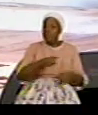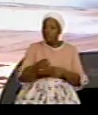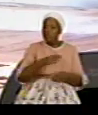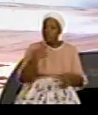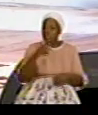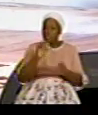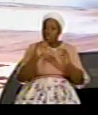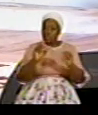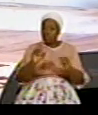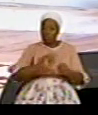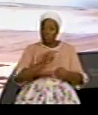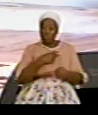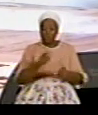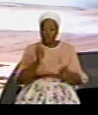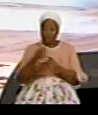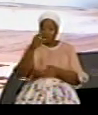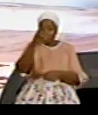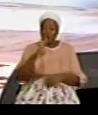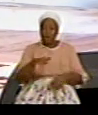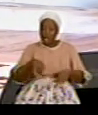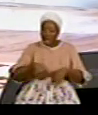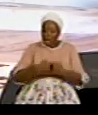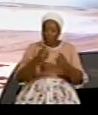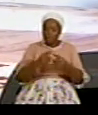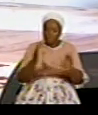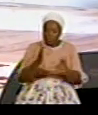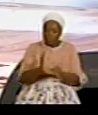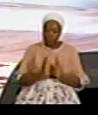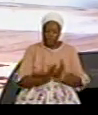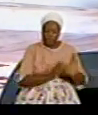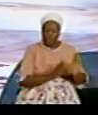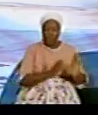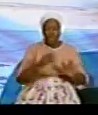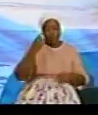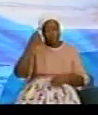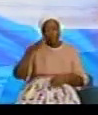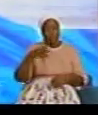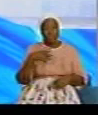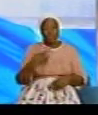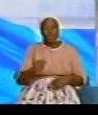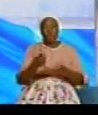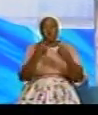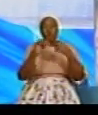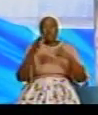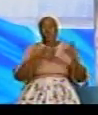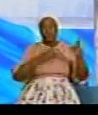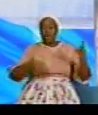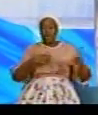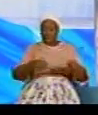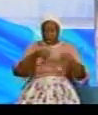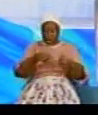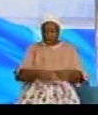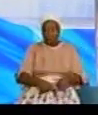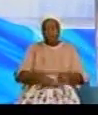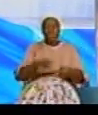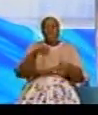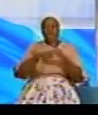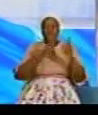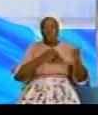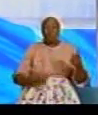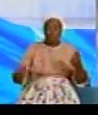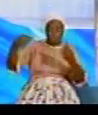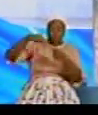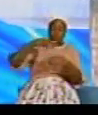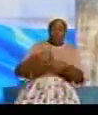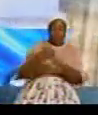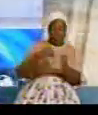of God how to get ready and remain in the Lord and get to heaven. Now